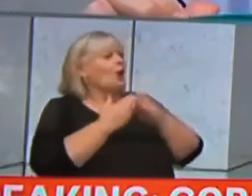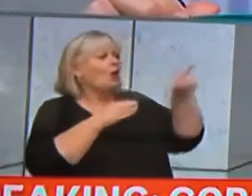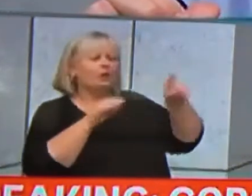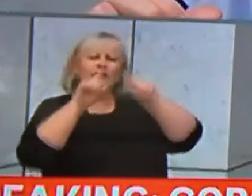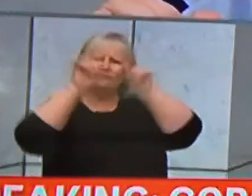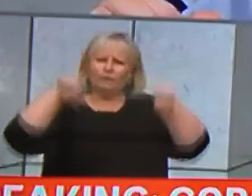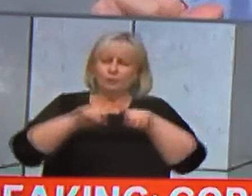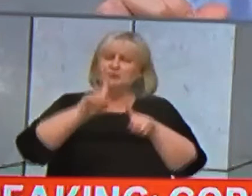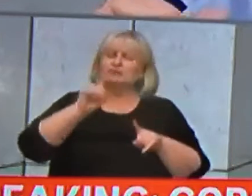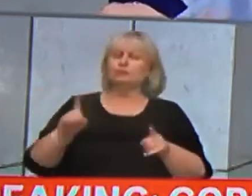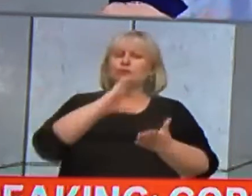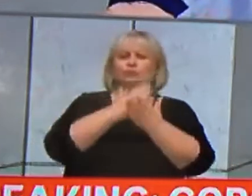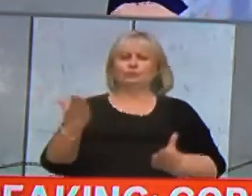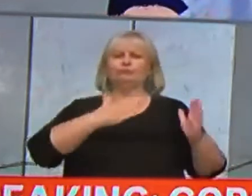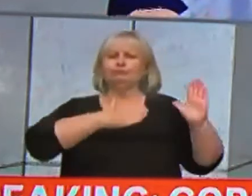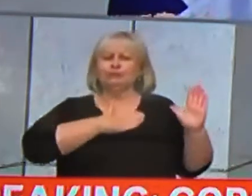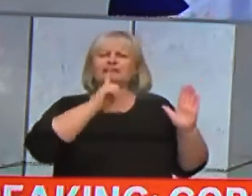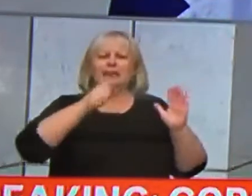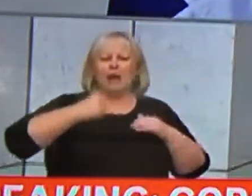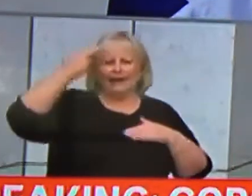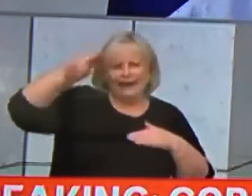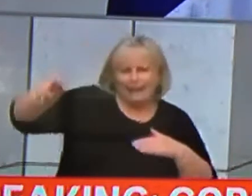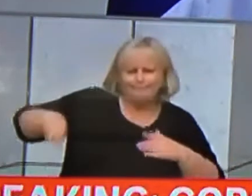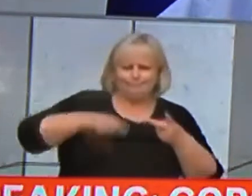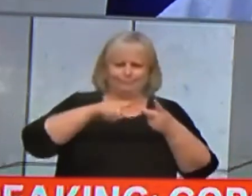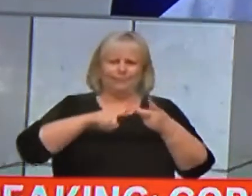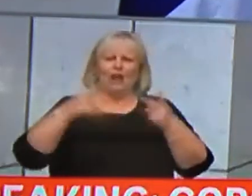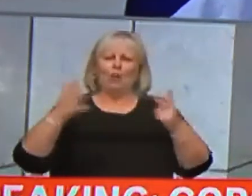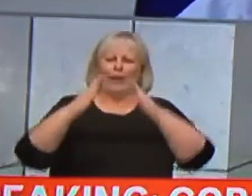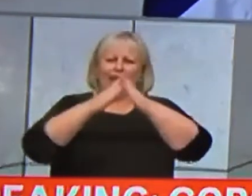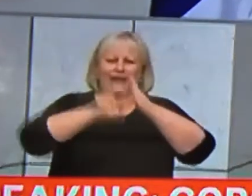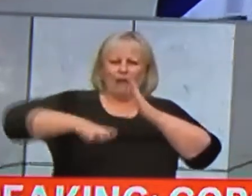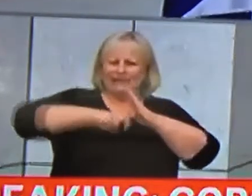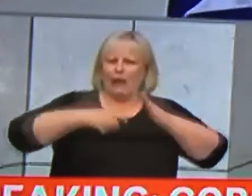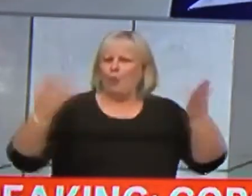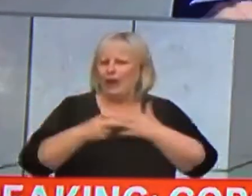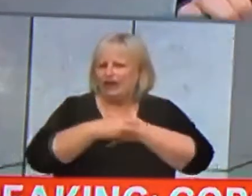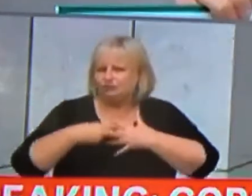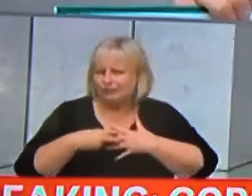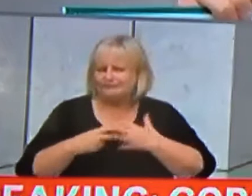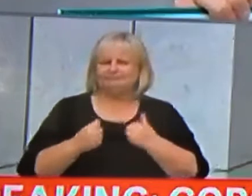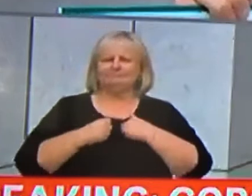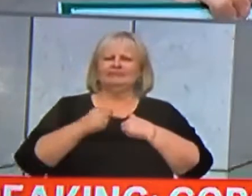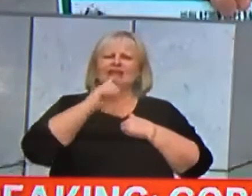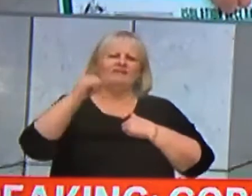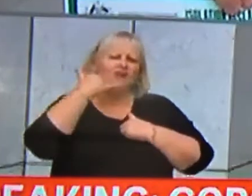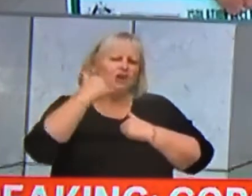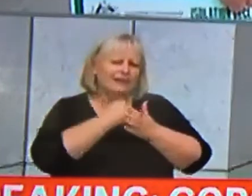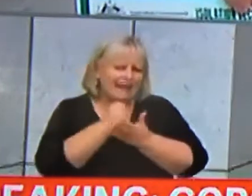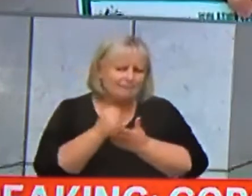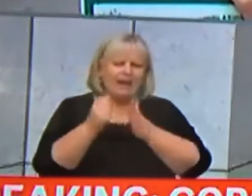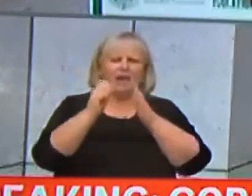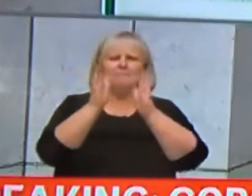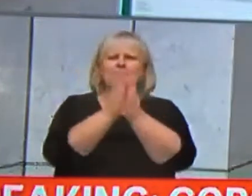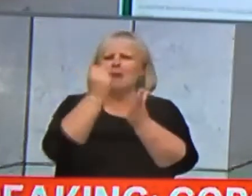make a declaration. They say who they are, they say where they're going to self-isolate, they tell us what their phone number is, their